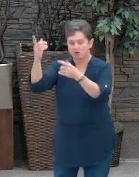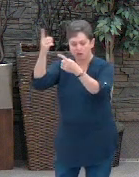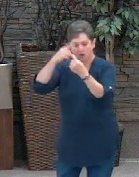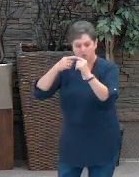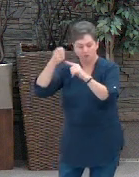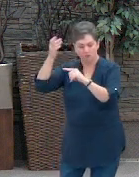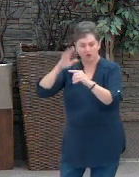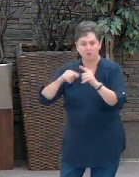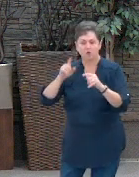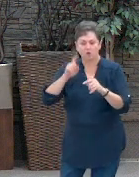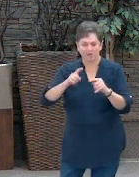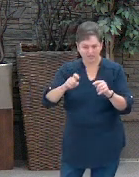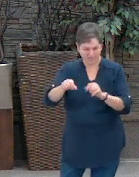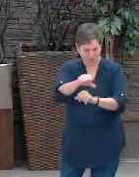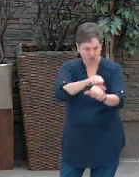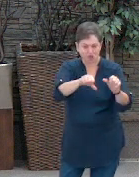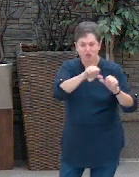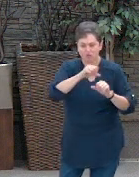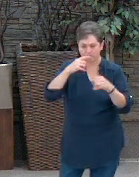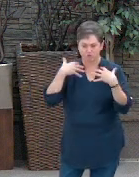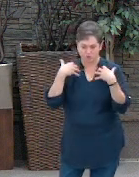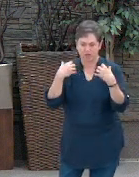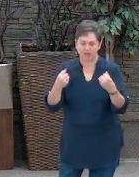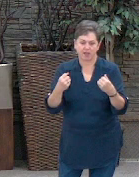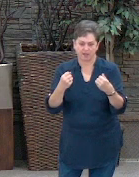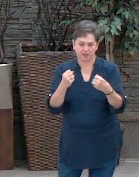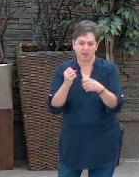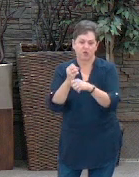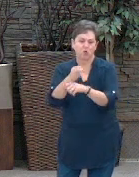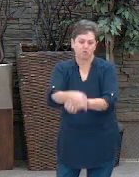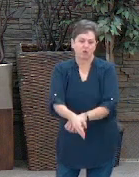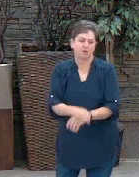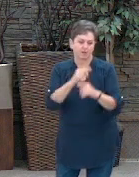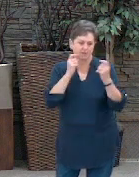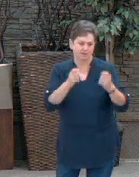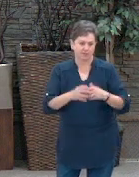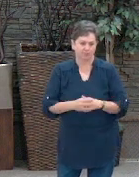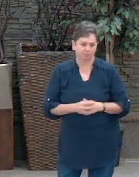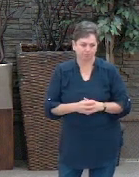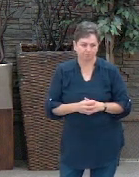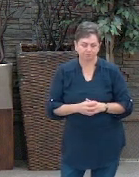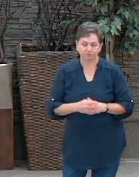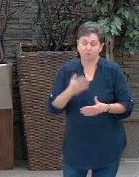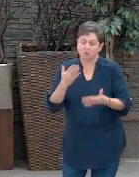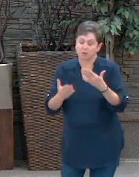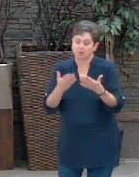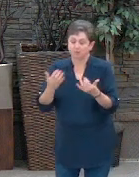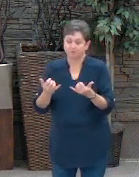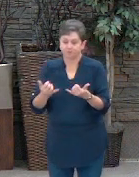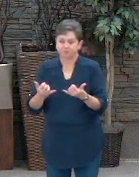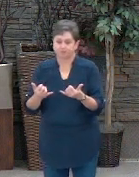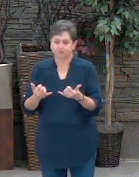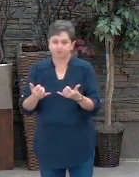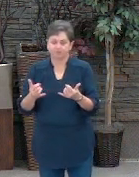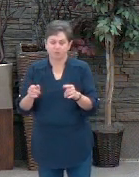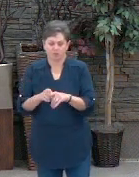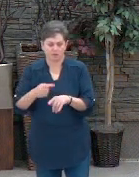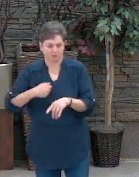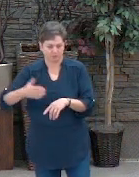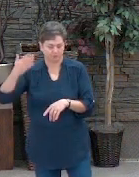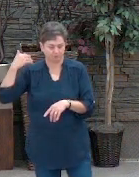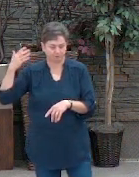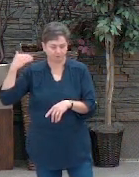but boy, we need each other for healing and overcoming sin. Or maybe today you're like I was.